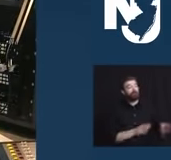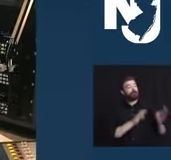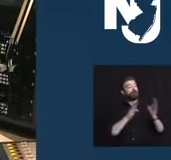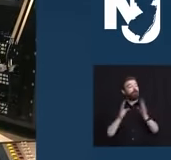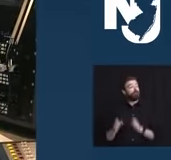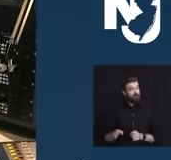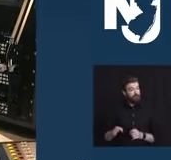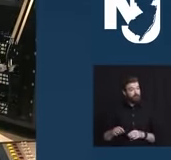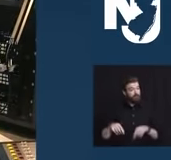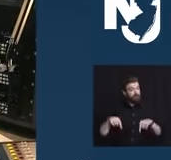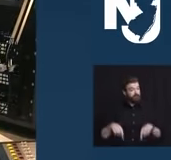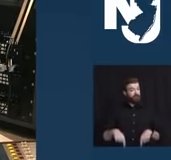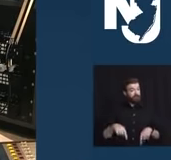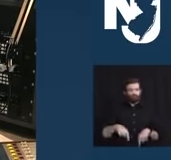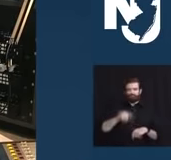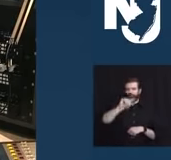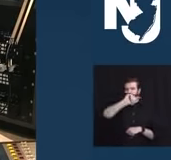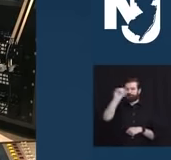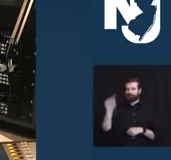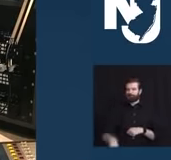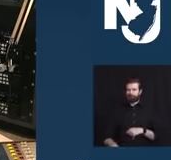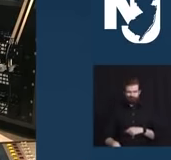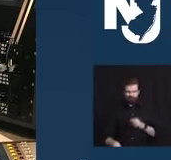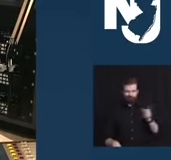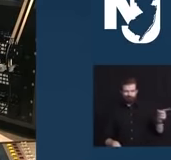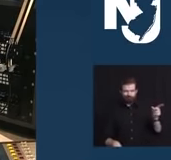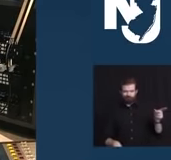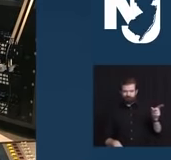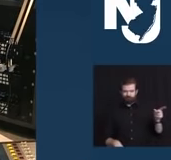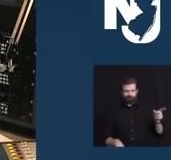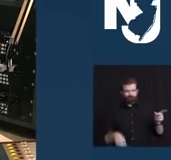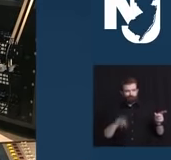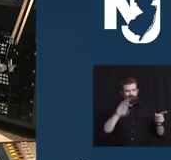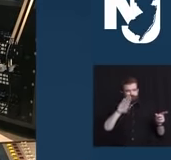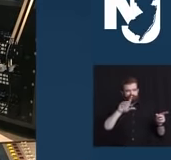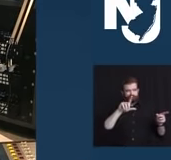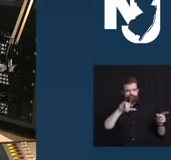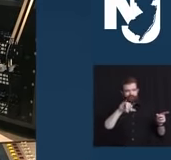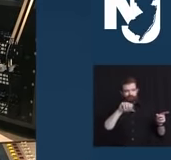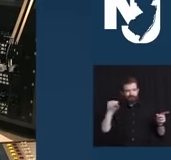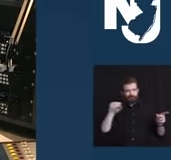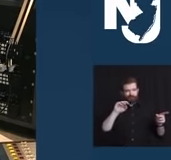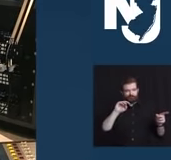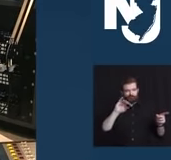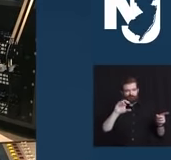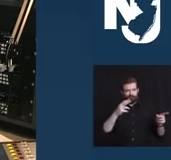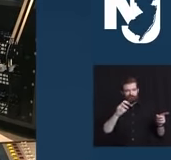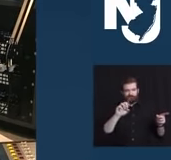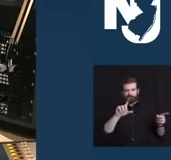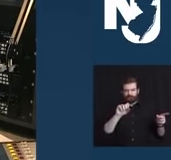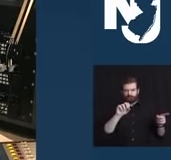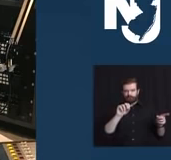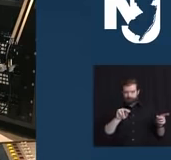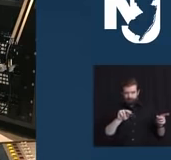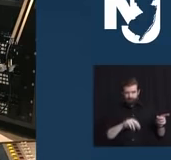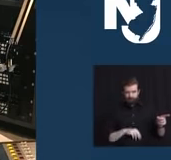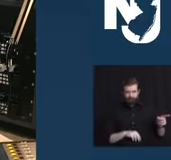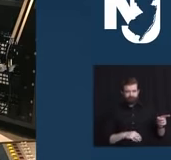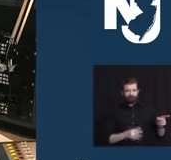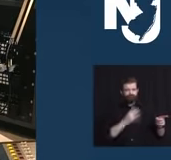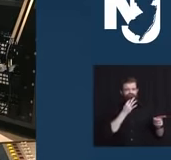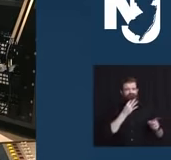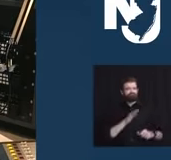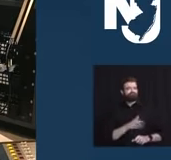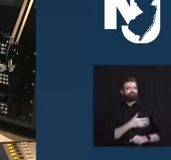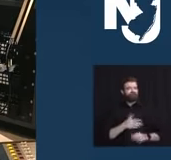the Trenton area to remember Bliss Michelson, the Bliss Man, an accomplished musician and longtime classical music